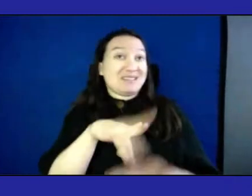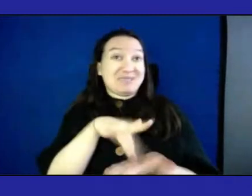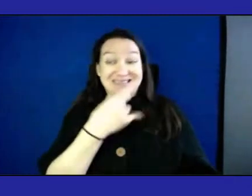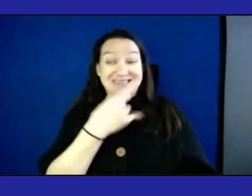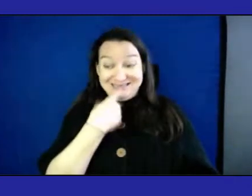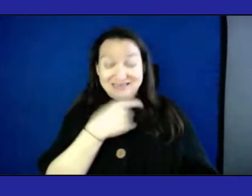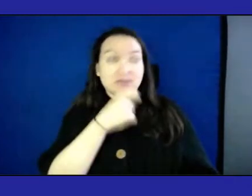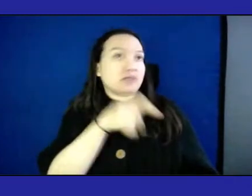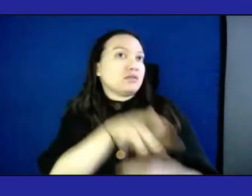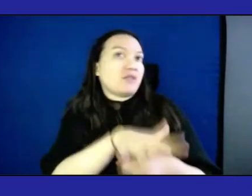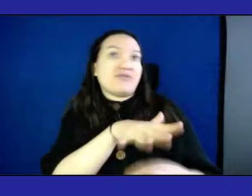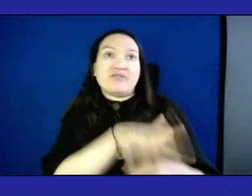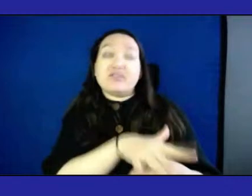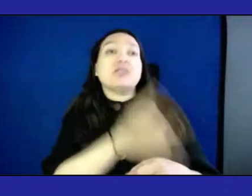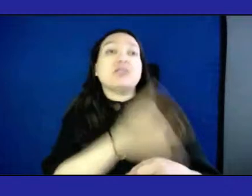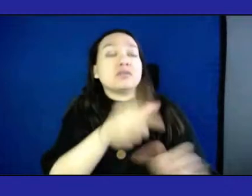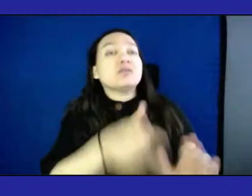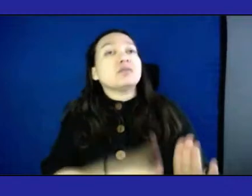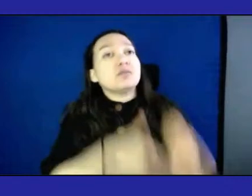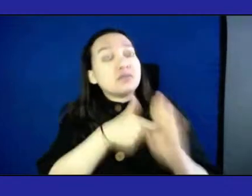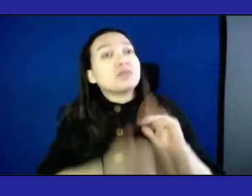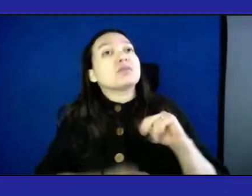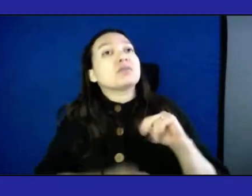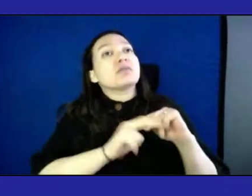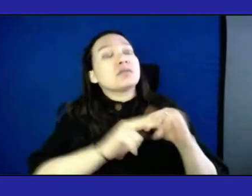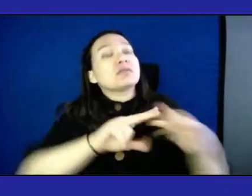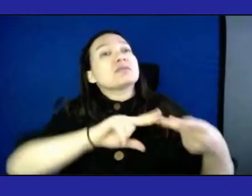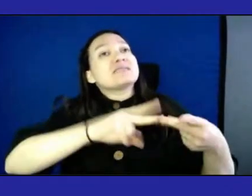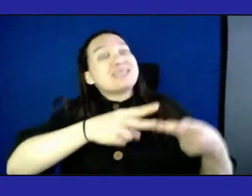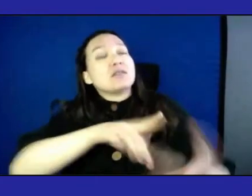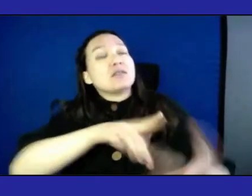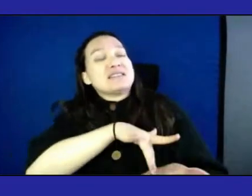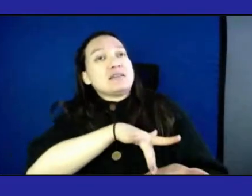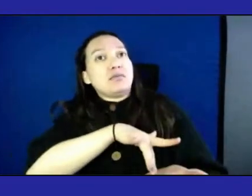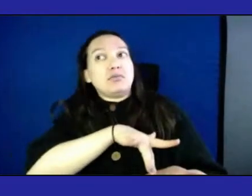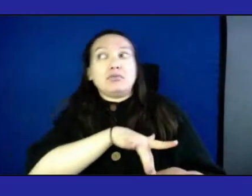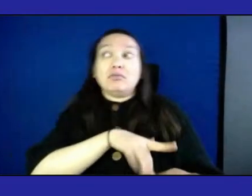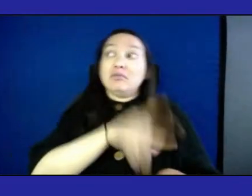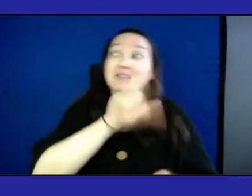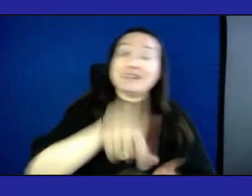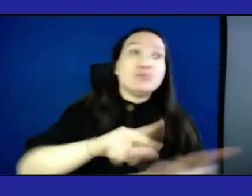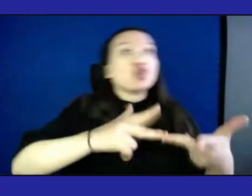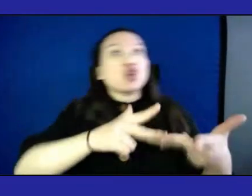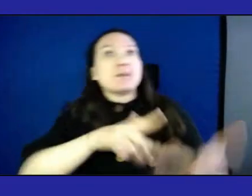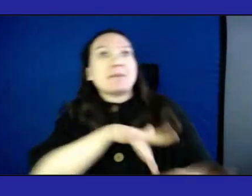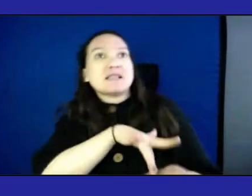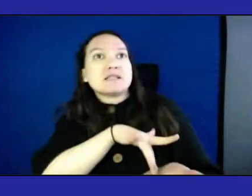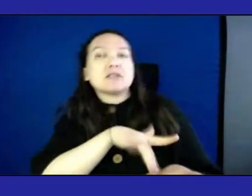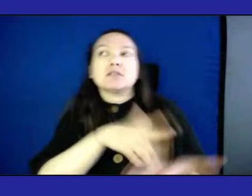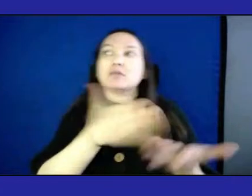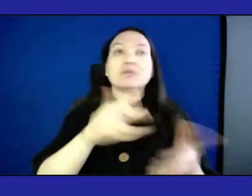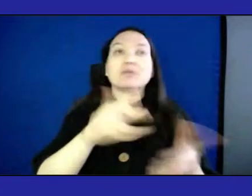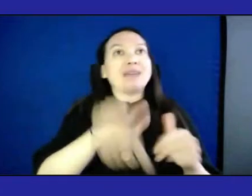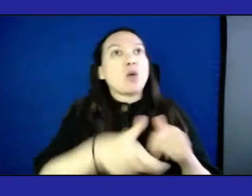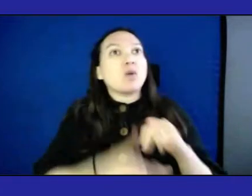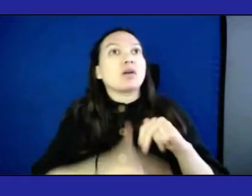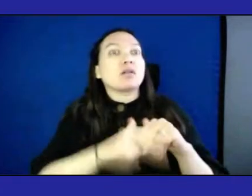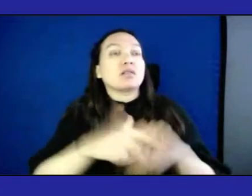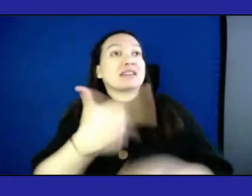enough. Now I need you to take this second medicine. And maybe now I need you to take this third medicine. Now I need you to